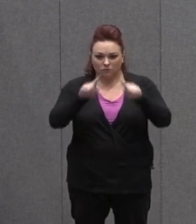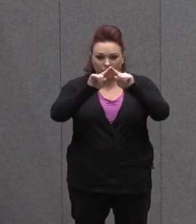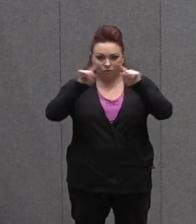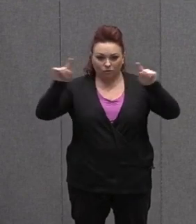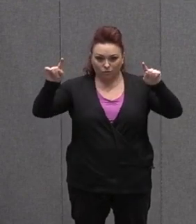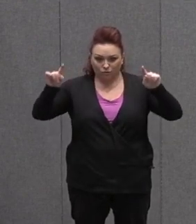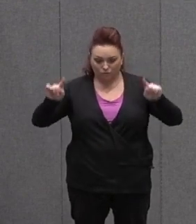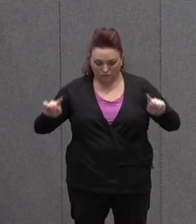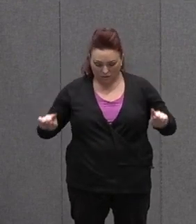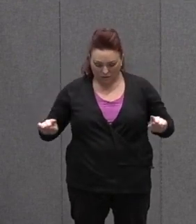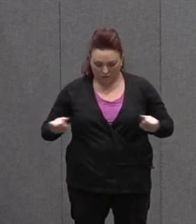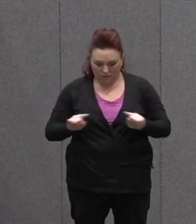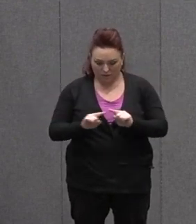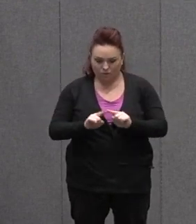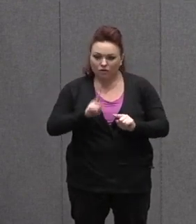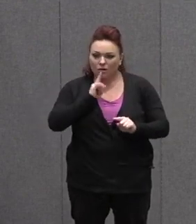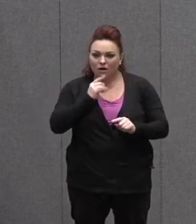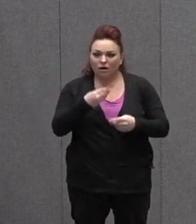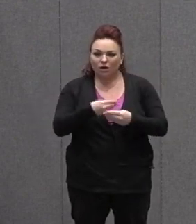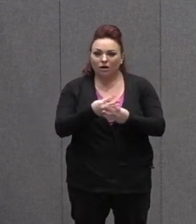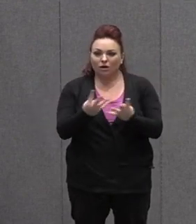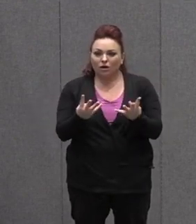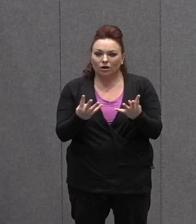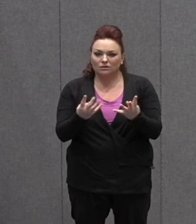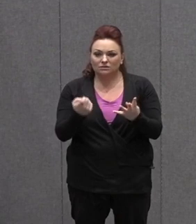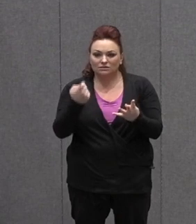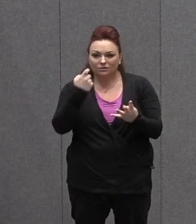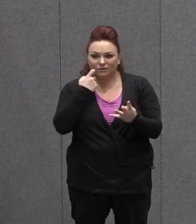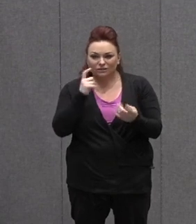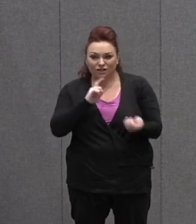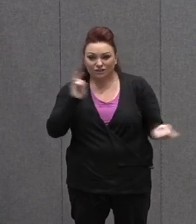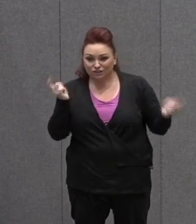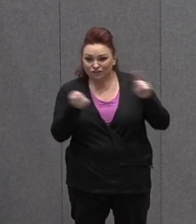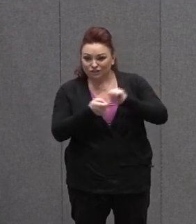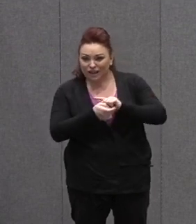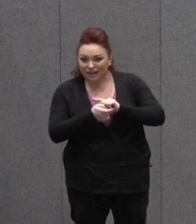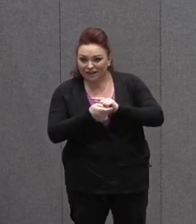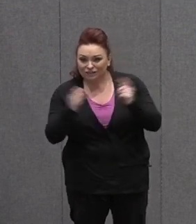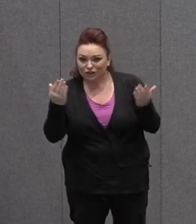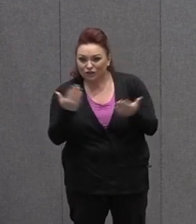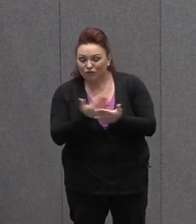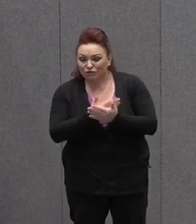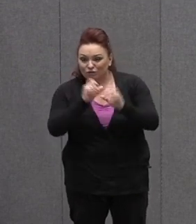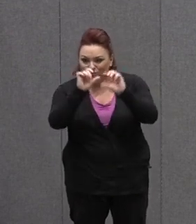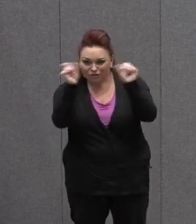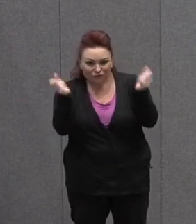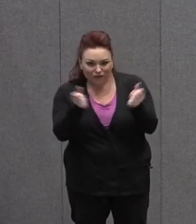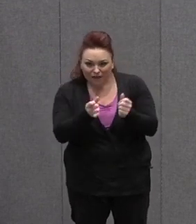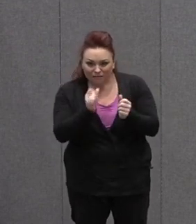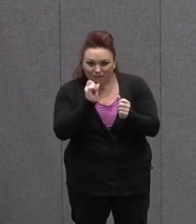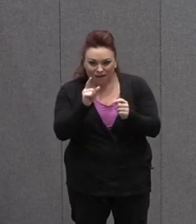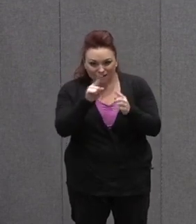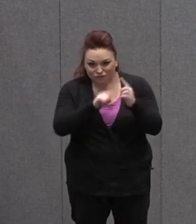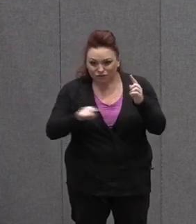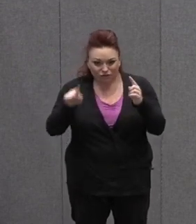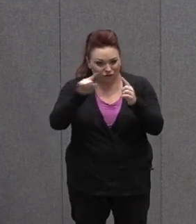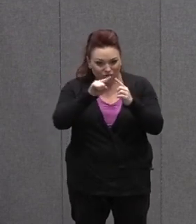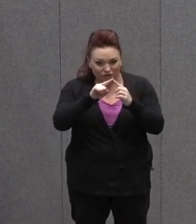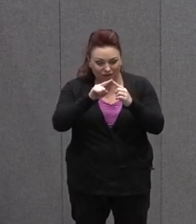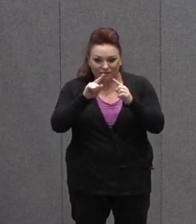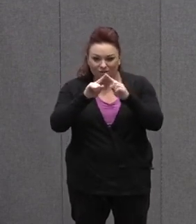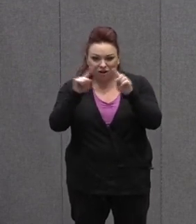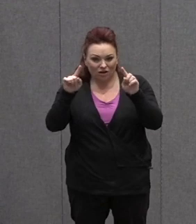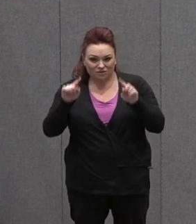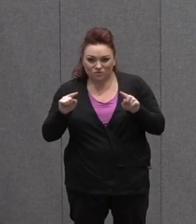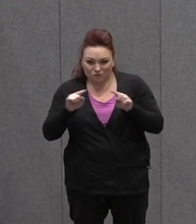Rectangles are cards. We just switched to a new shape. We're not doing circles and we're not